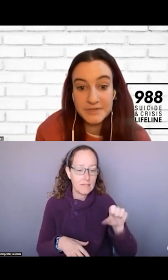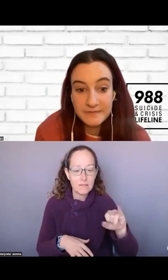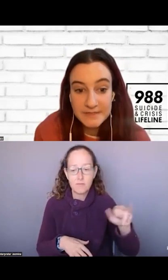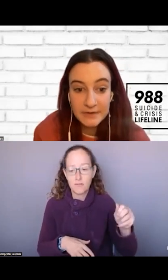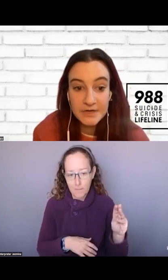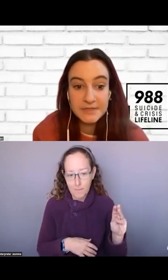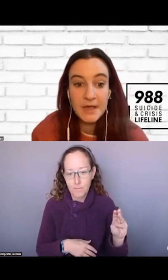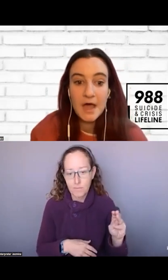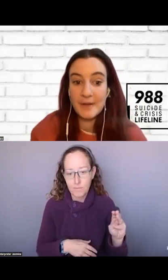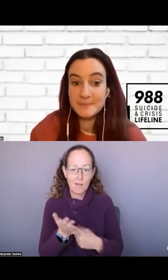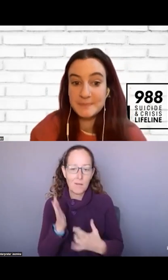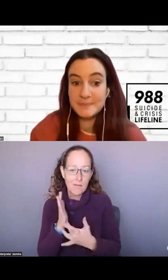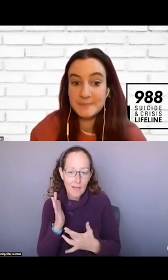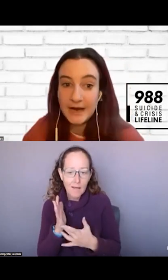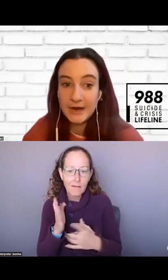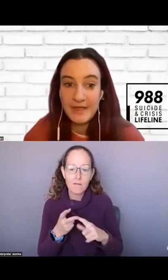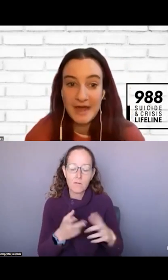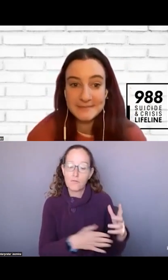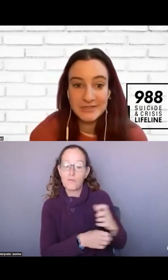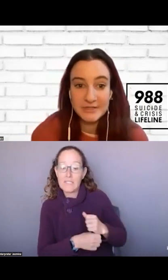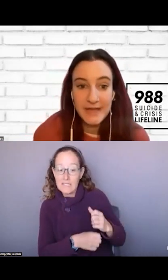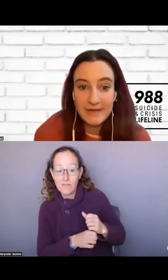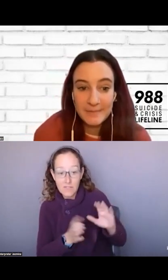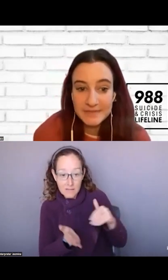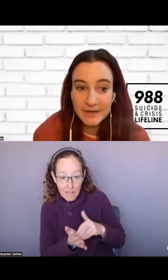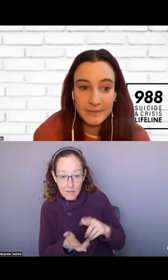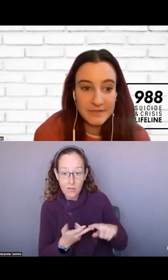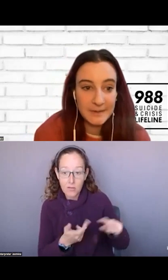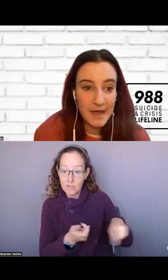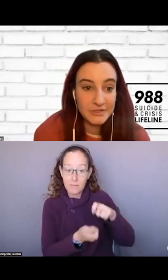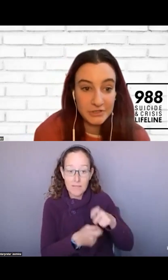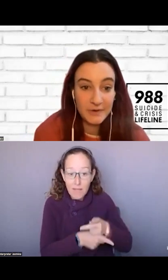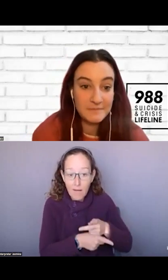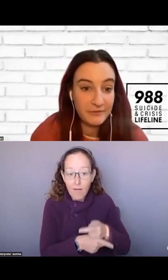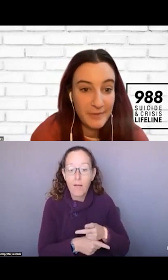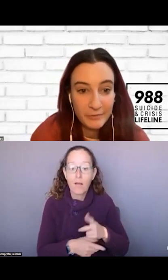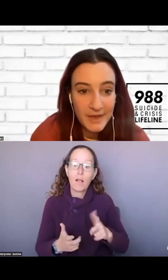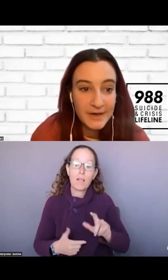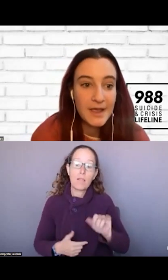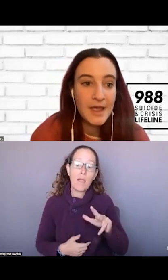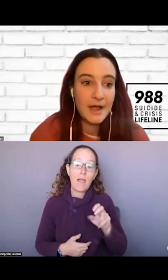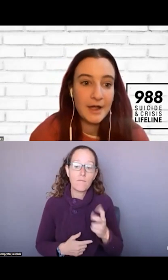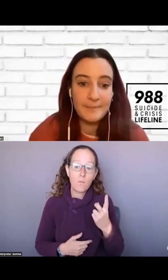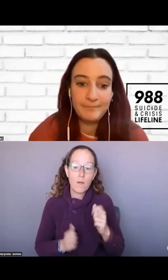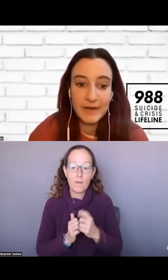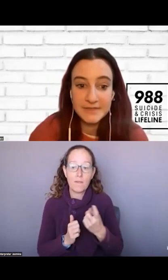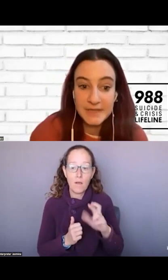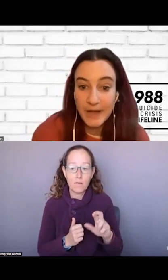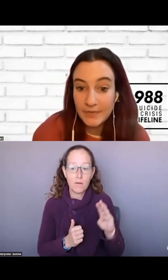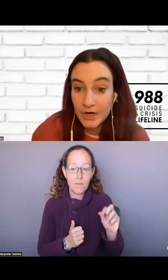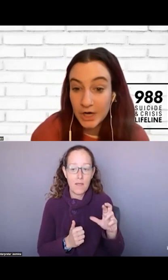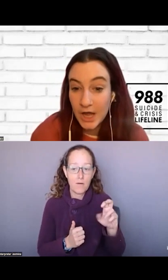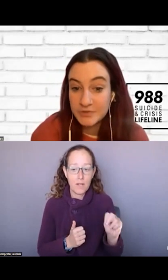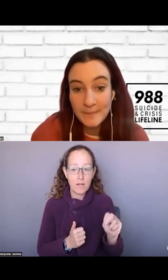about receiving centers, about specific care. We had a special live episode with Dr. Miriam Delphin-Rittman. And